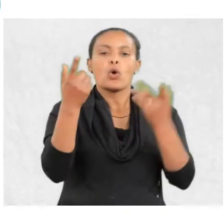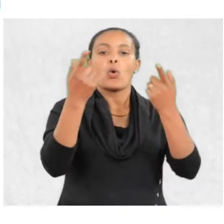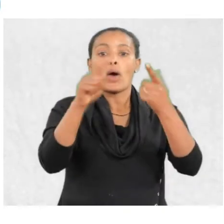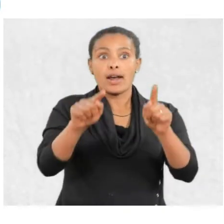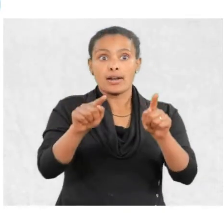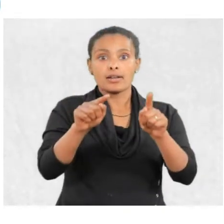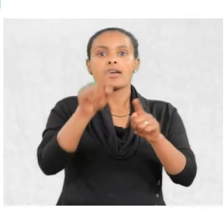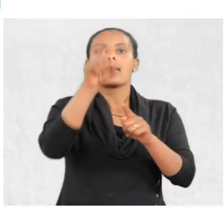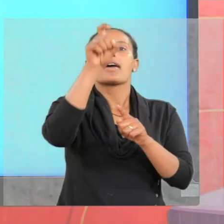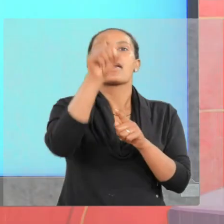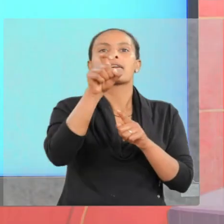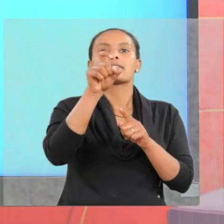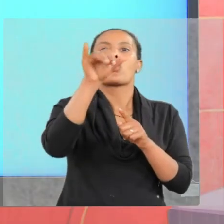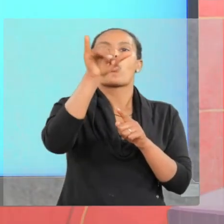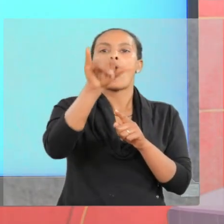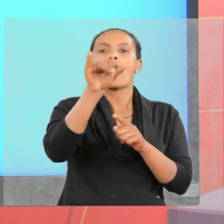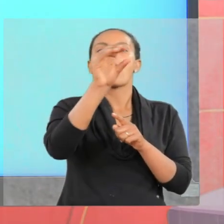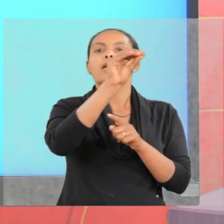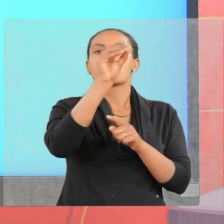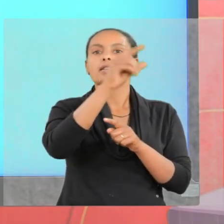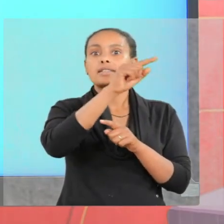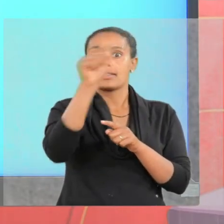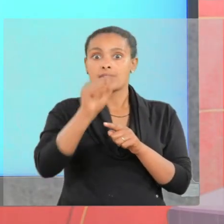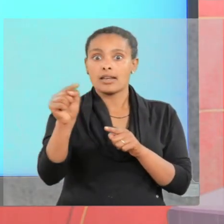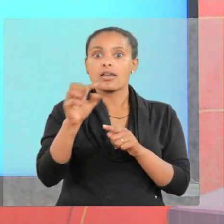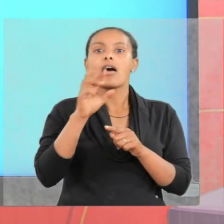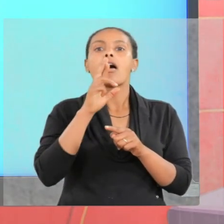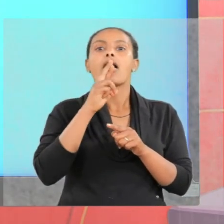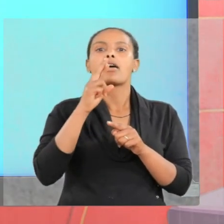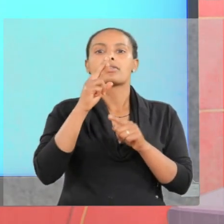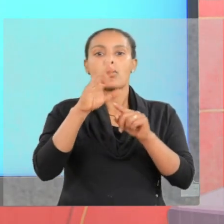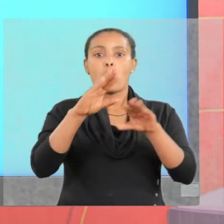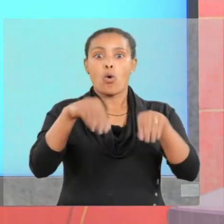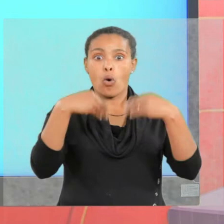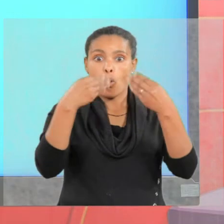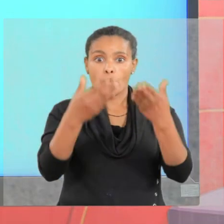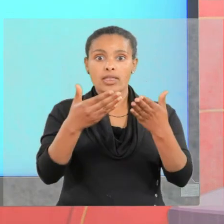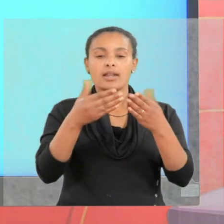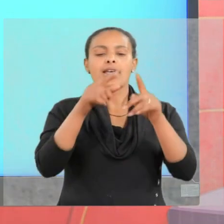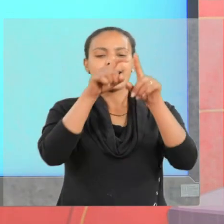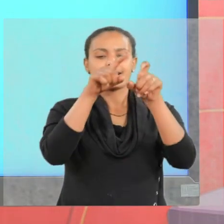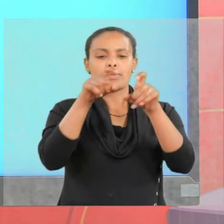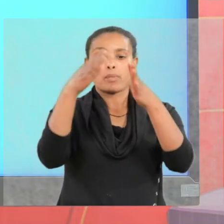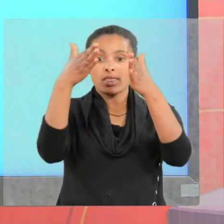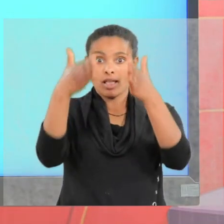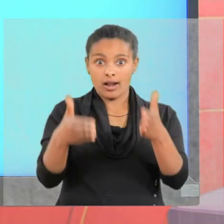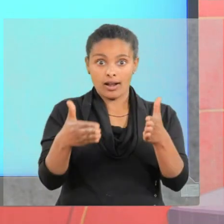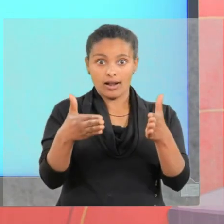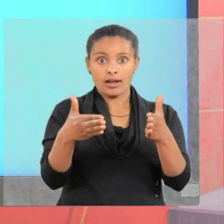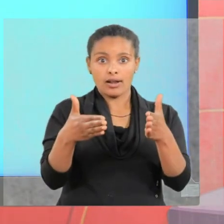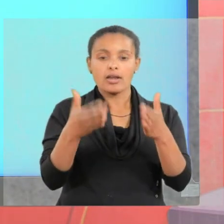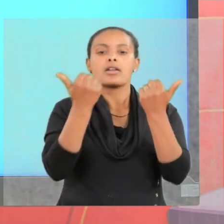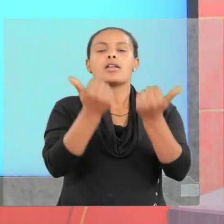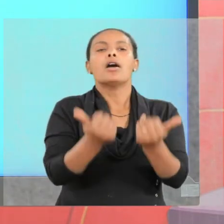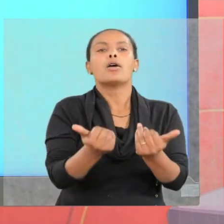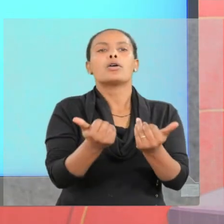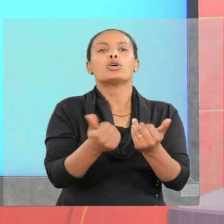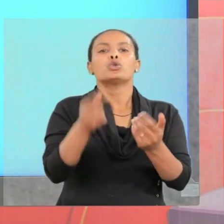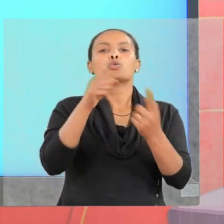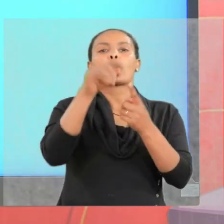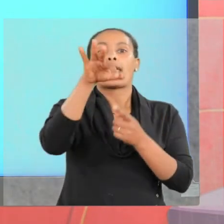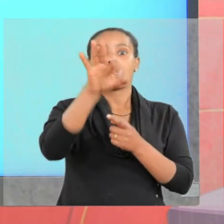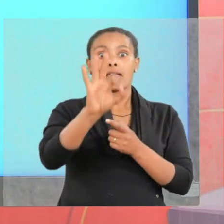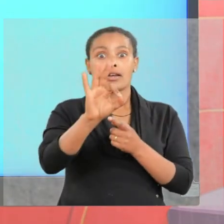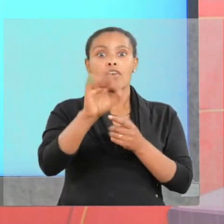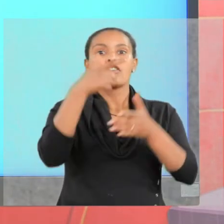where X, Y, and Z are obtained experimentally. Now, to